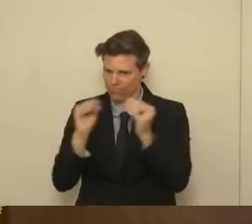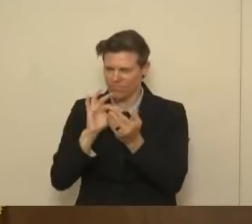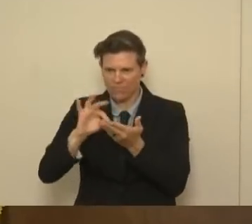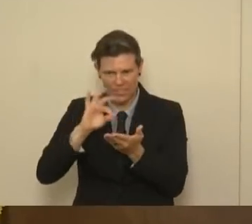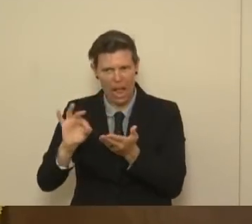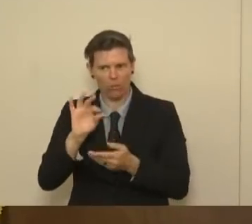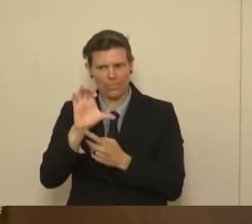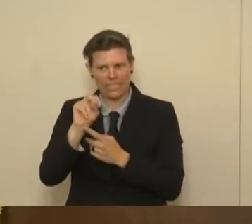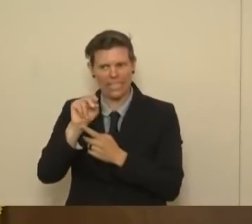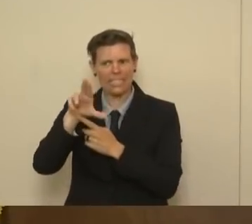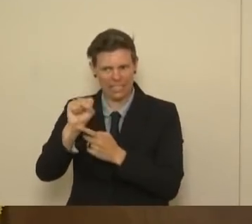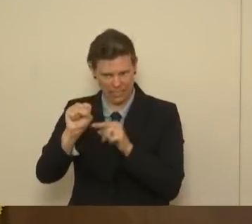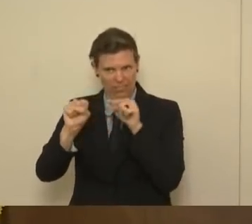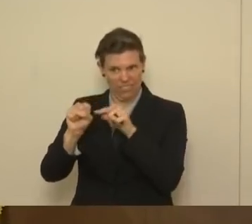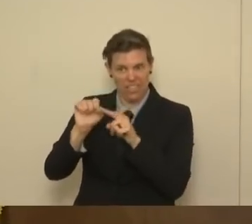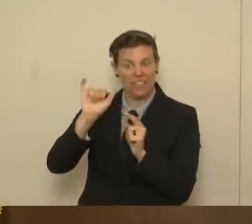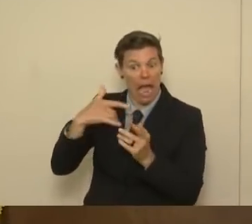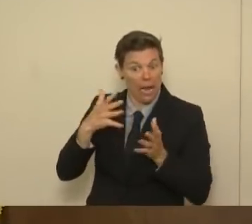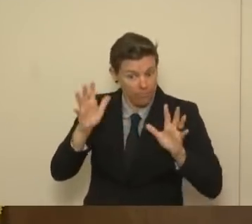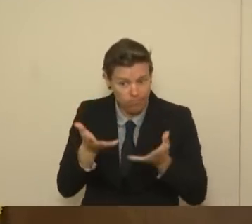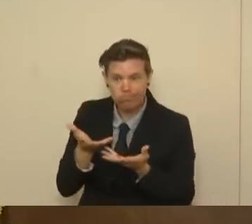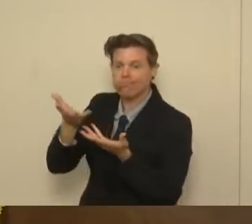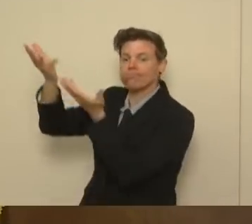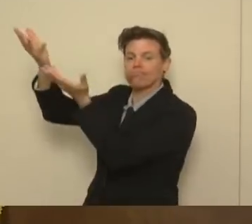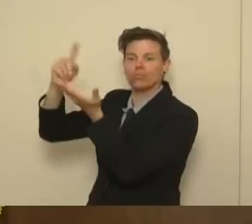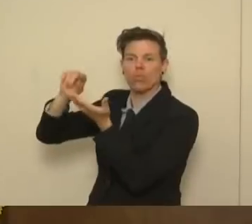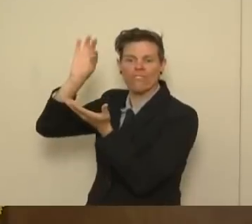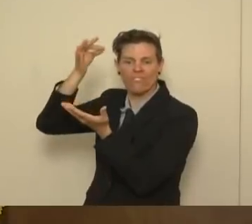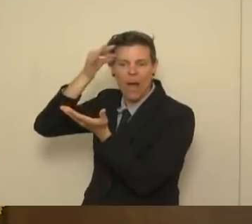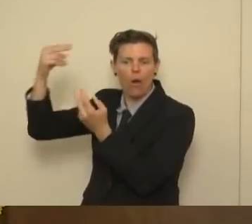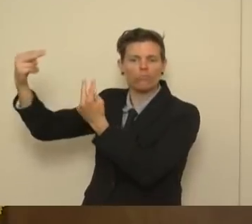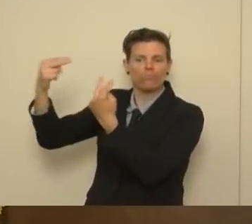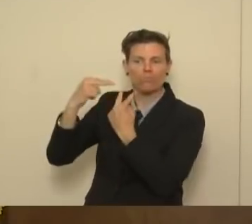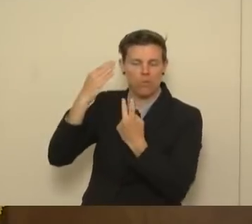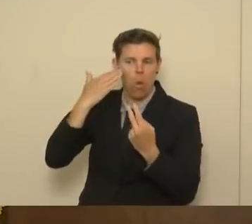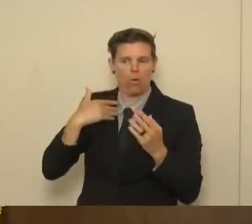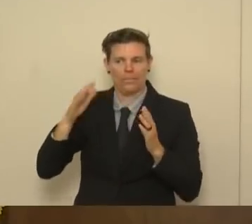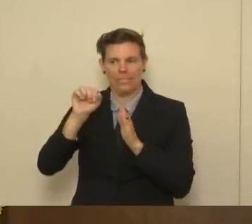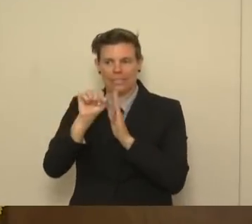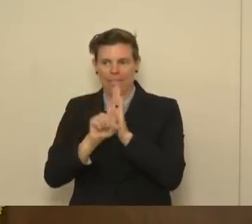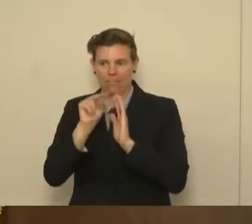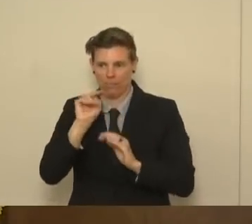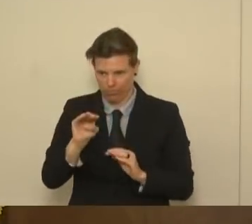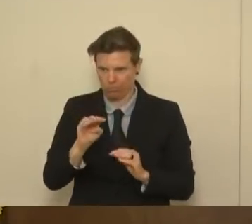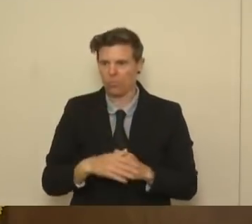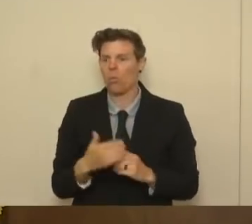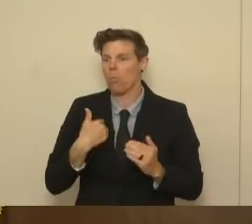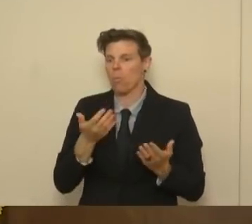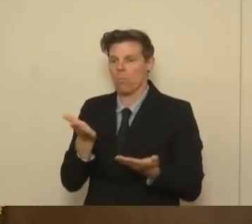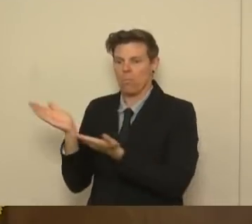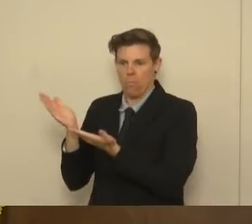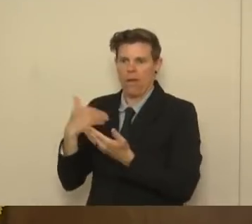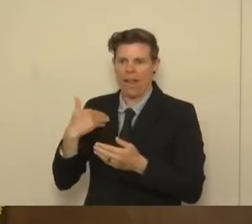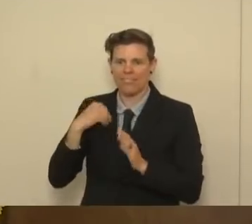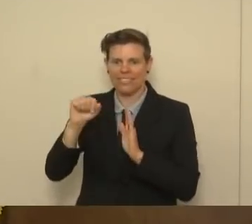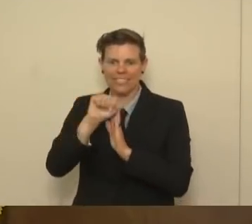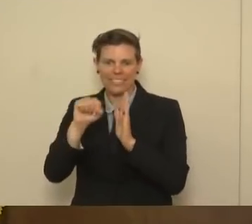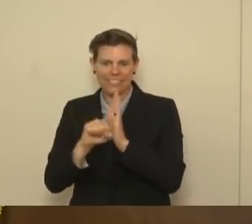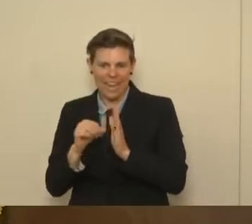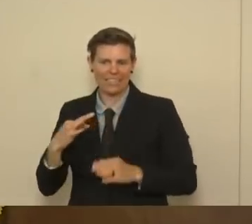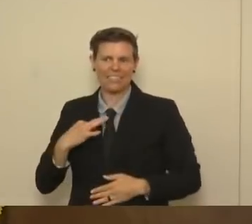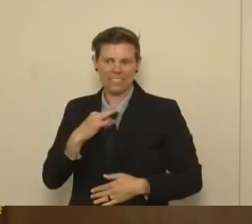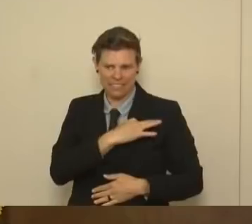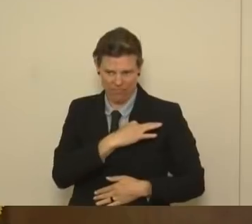So we've got someone here who's leading that effort, the Director of State Personnel, Pam Coleman, and you will hear from her